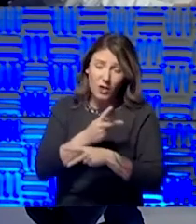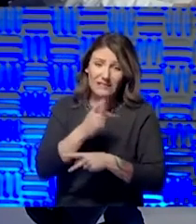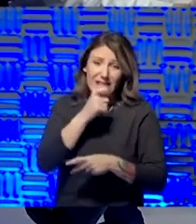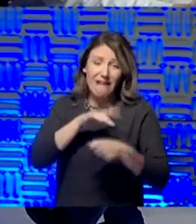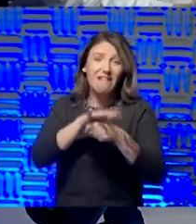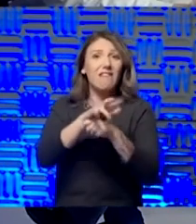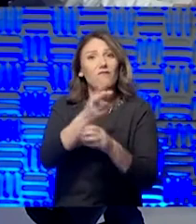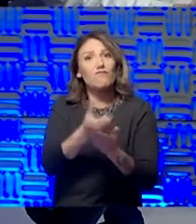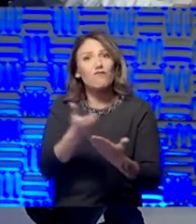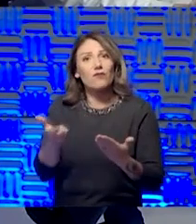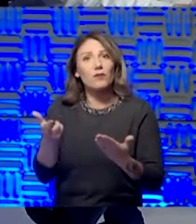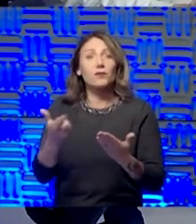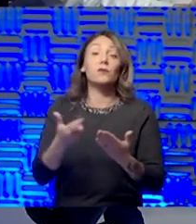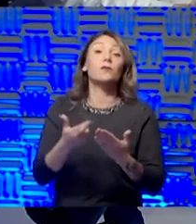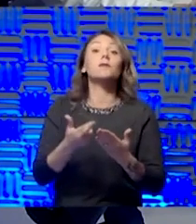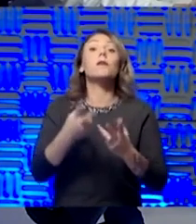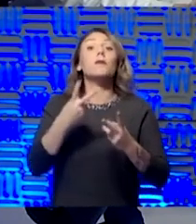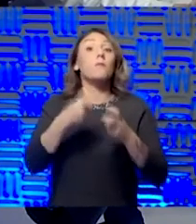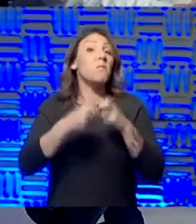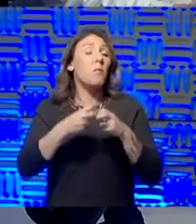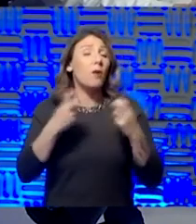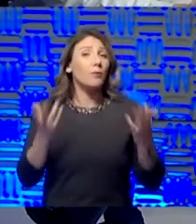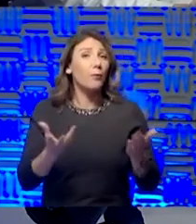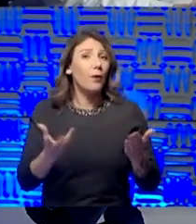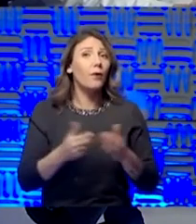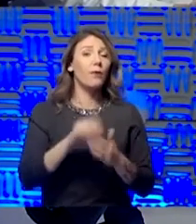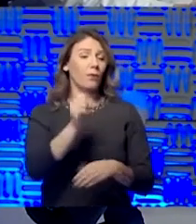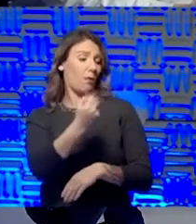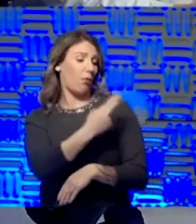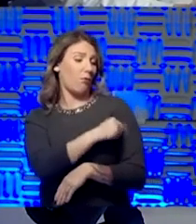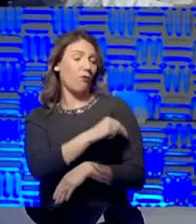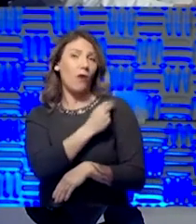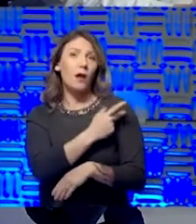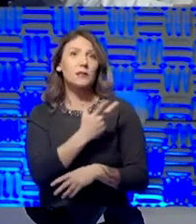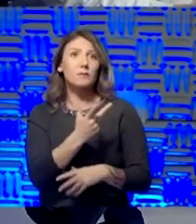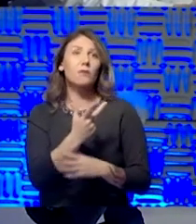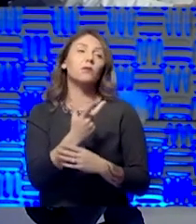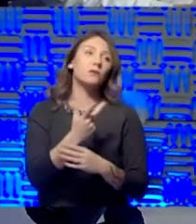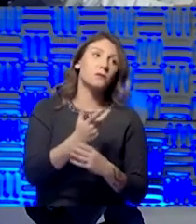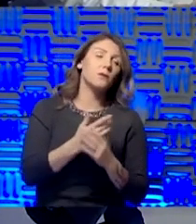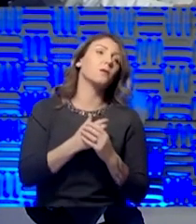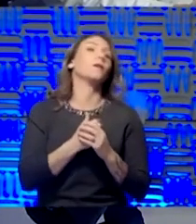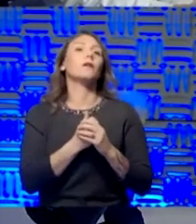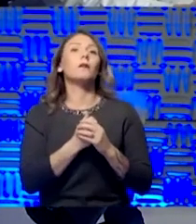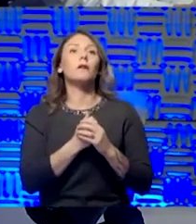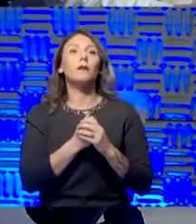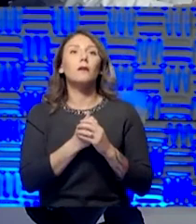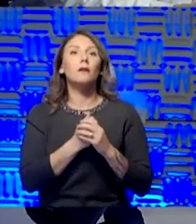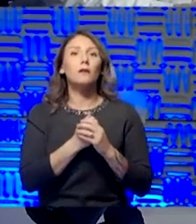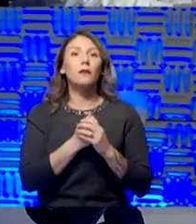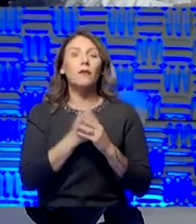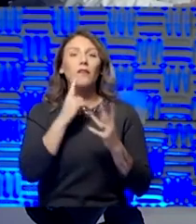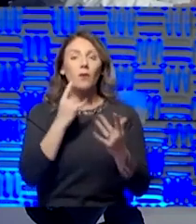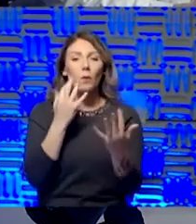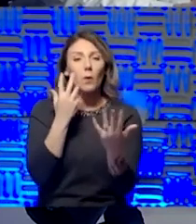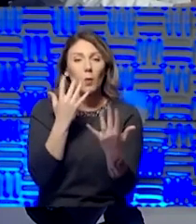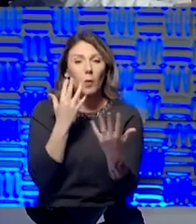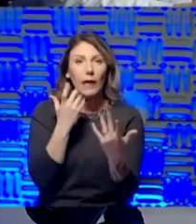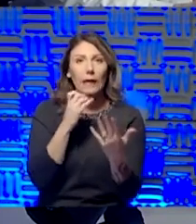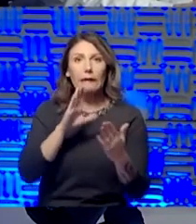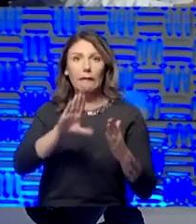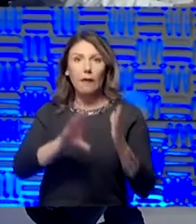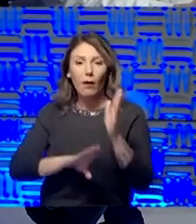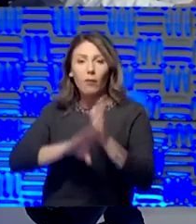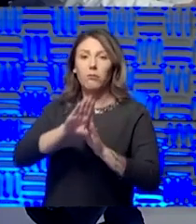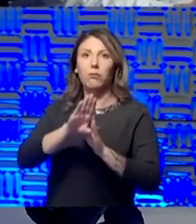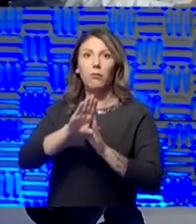resources. The problem was the other hospitals would be awaiting their surge, so they would be